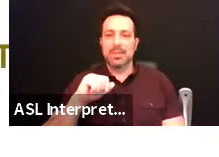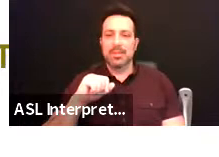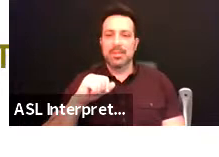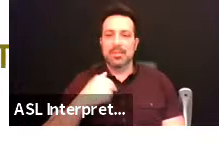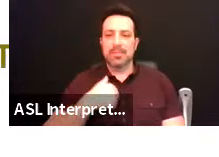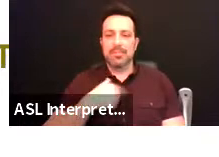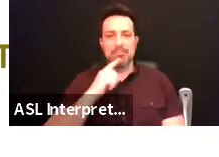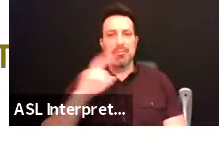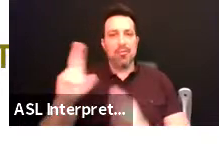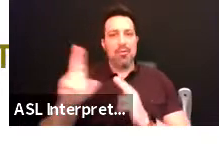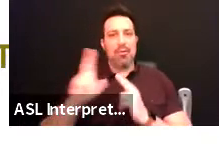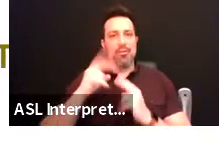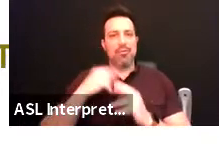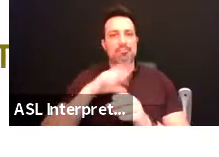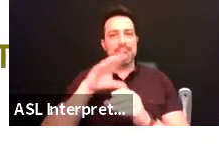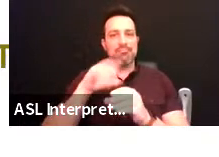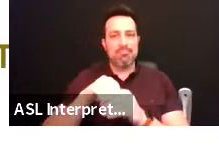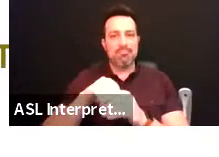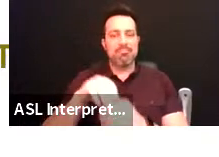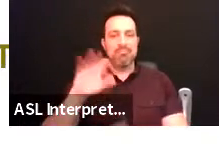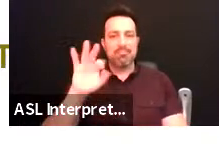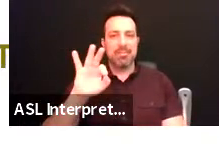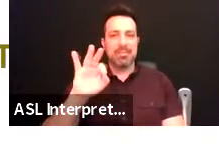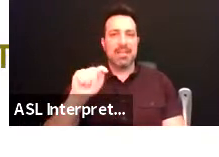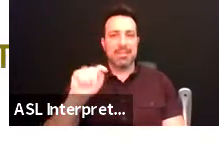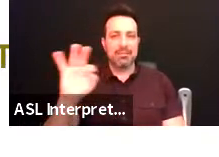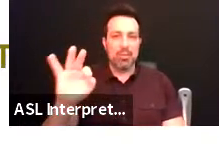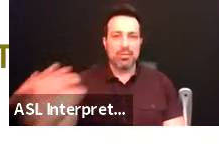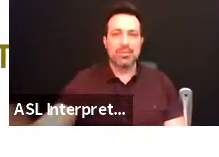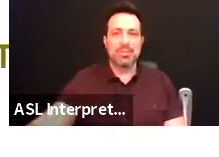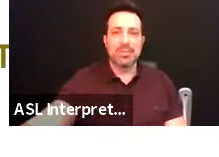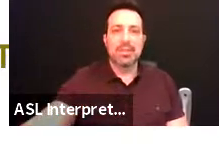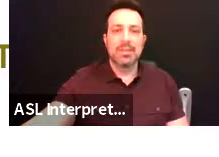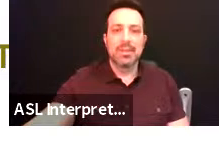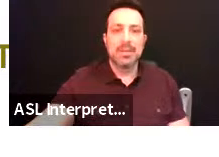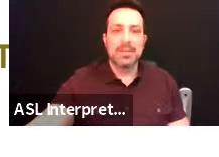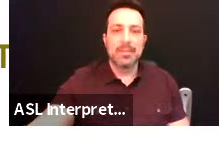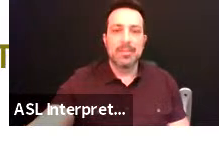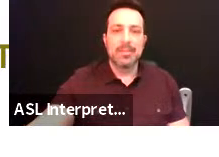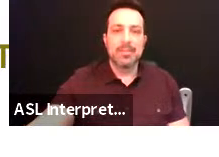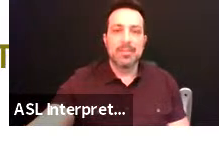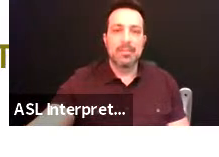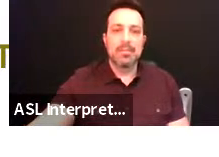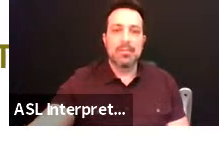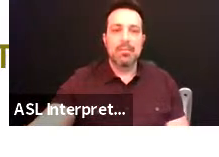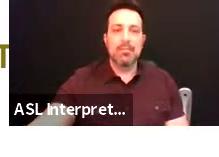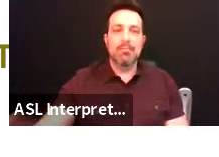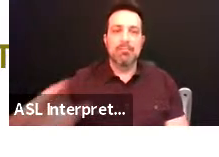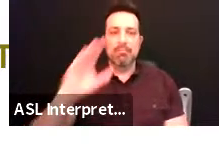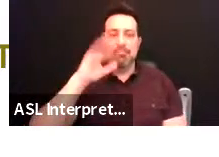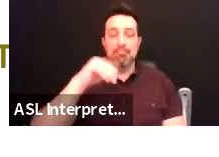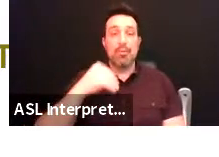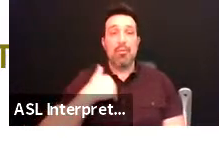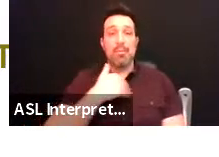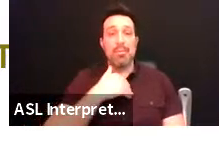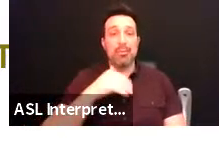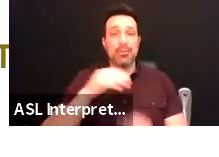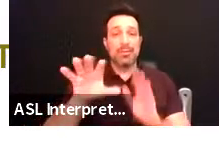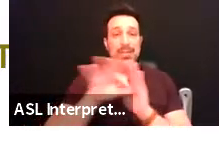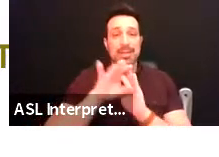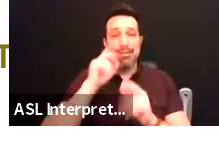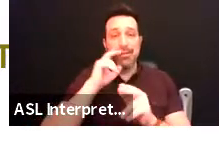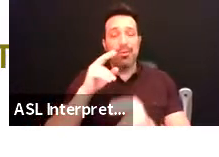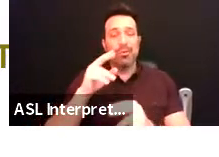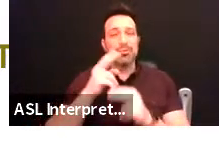really honored to be a part of the task force. I know that the members selected for that short-term